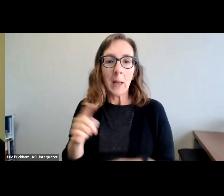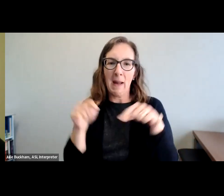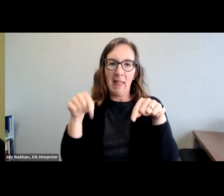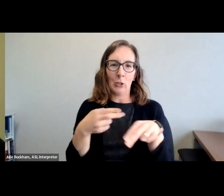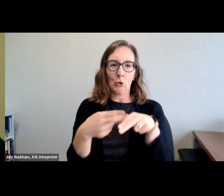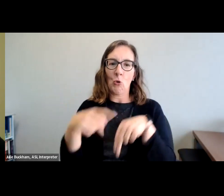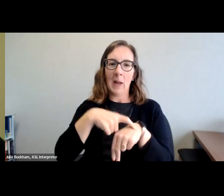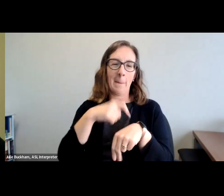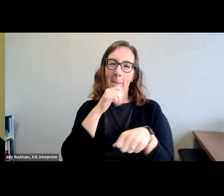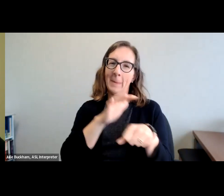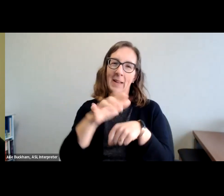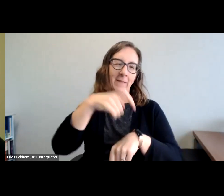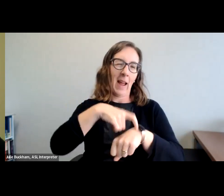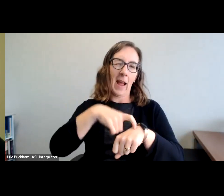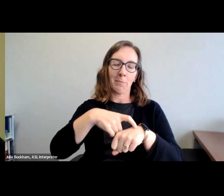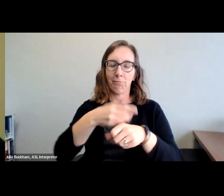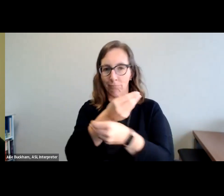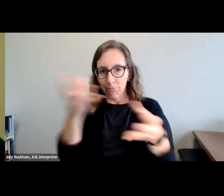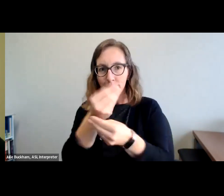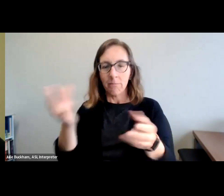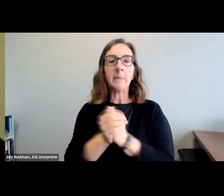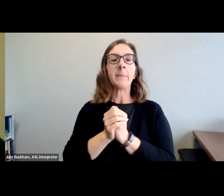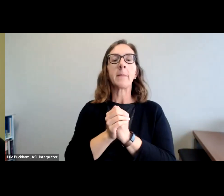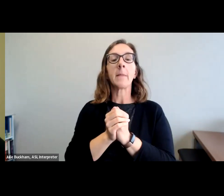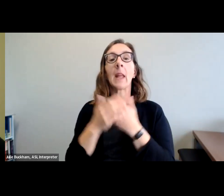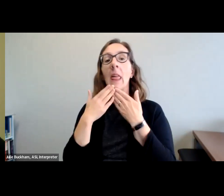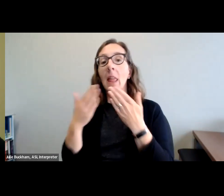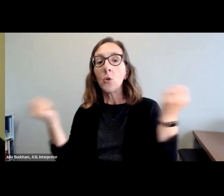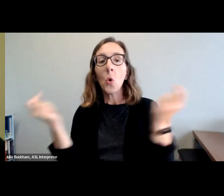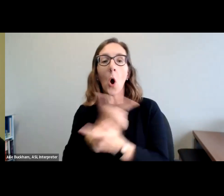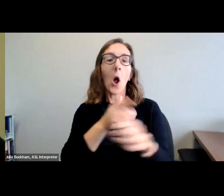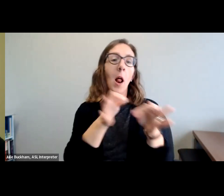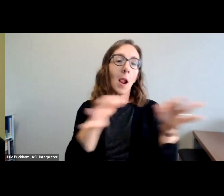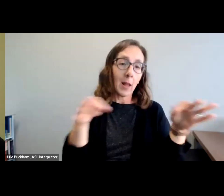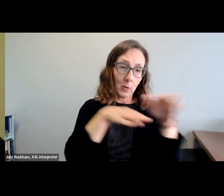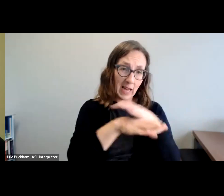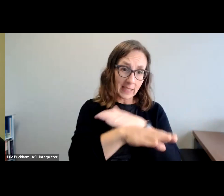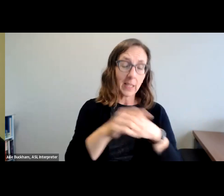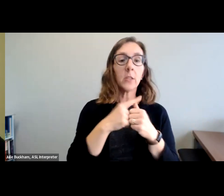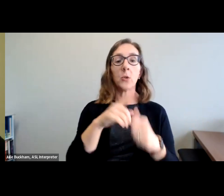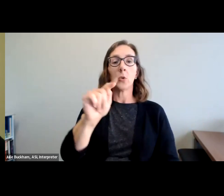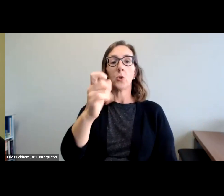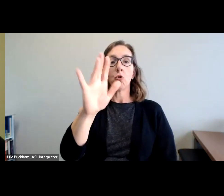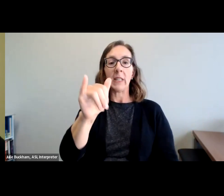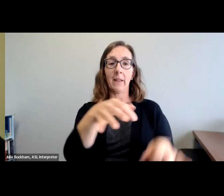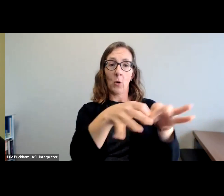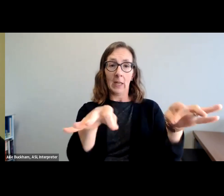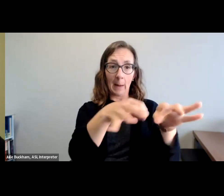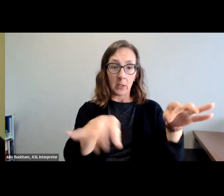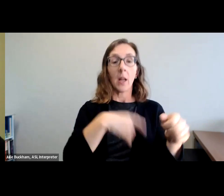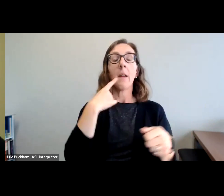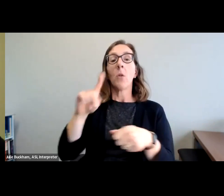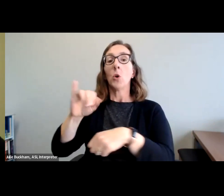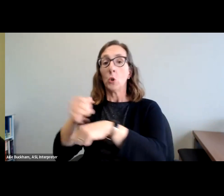today. So thank you to our language access providers, to Tracy, our captionist, and to Julie